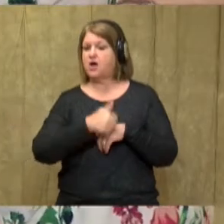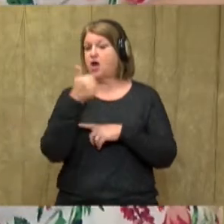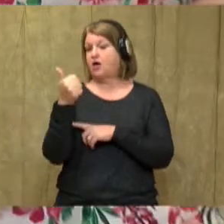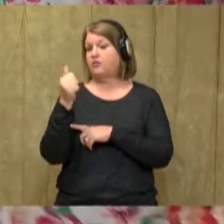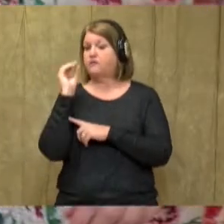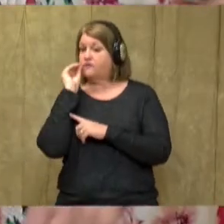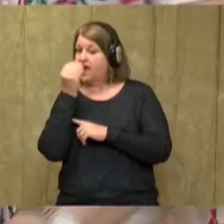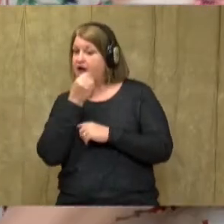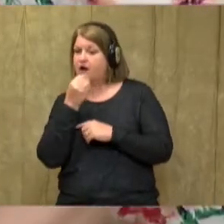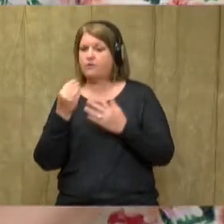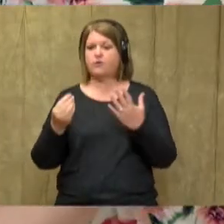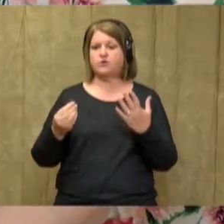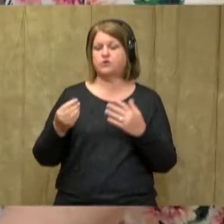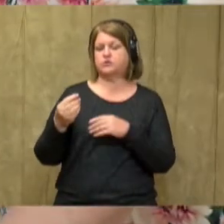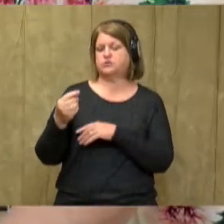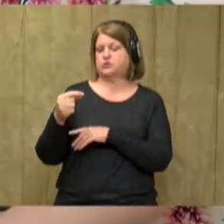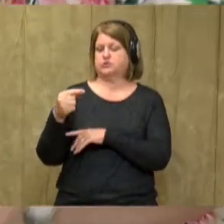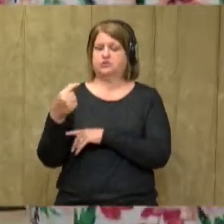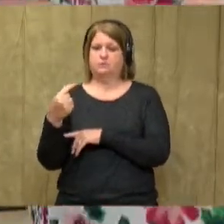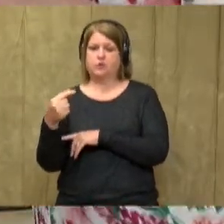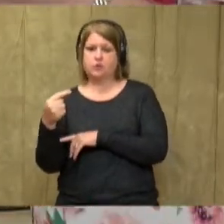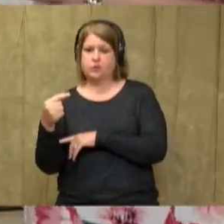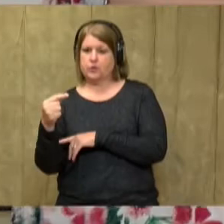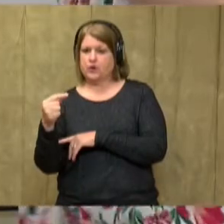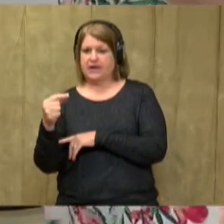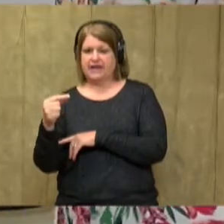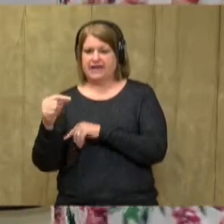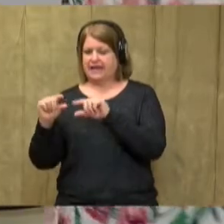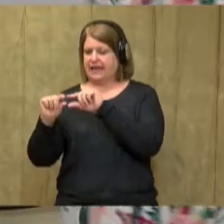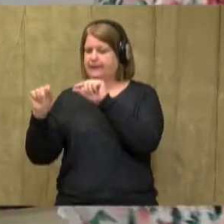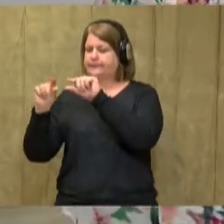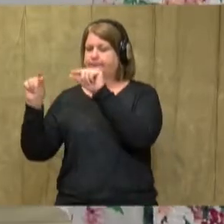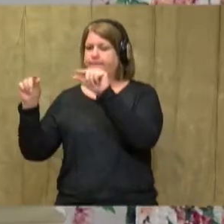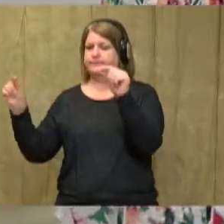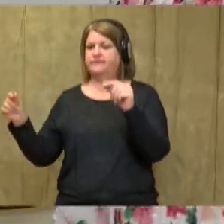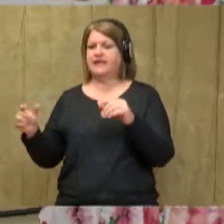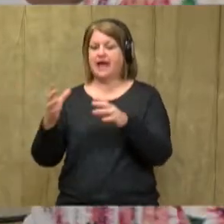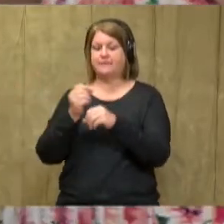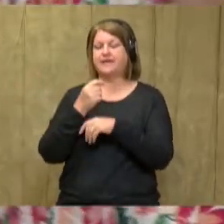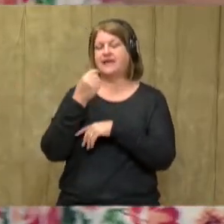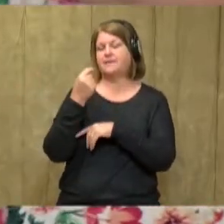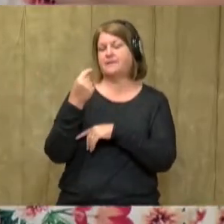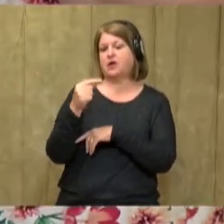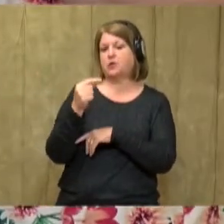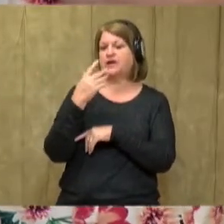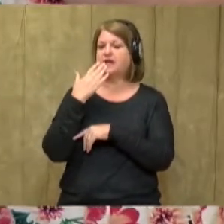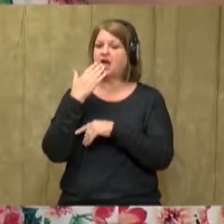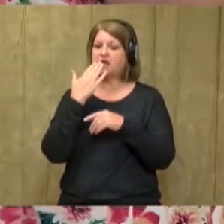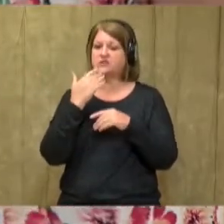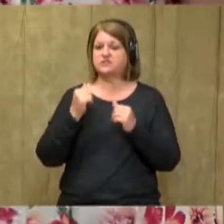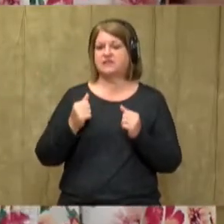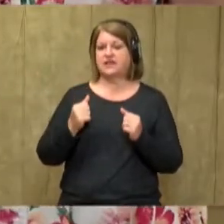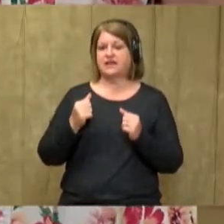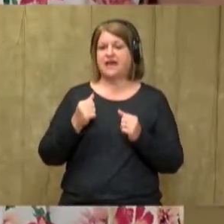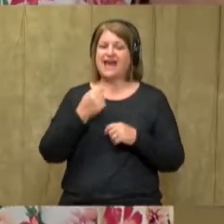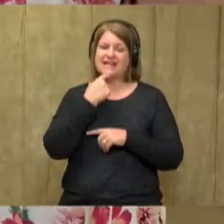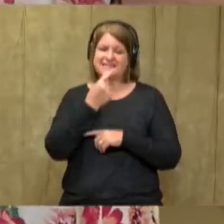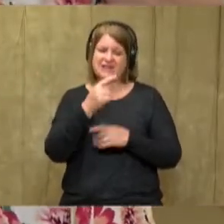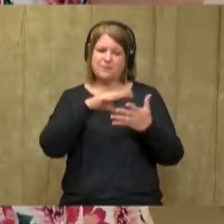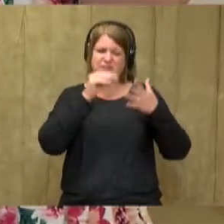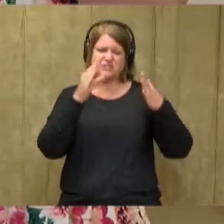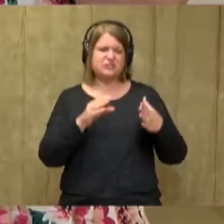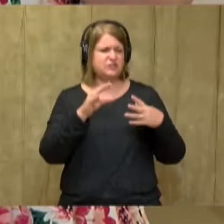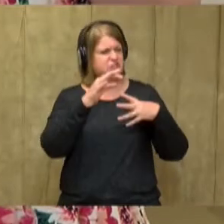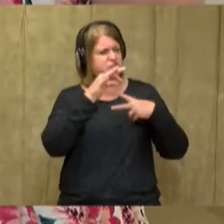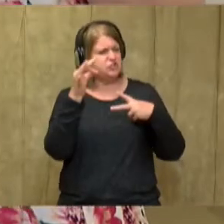in there. So I'm going to take out my green crayons. And I always like to tell my students to pick out more than one color